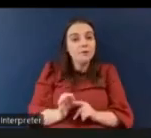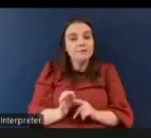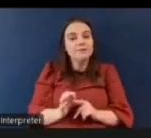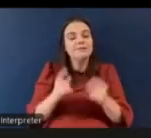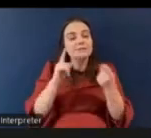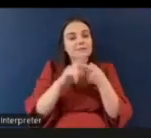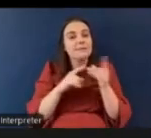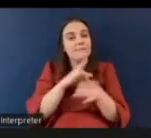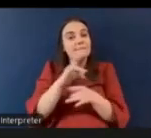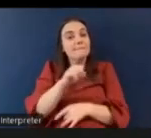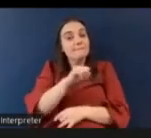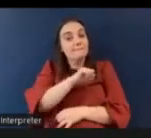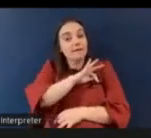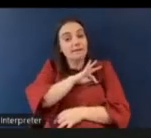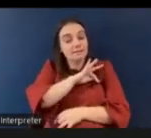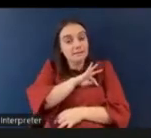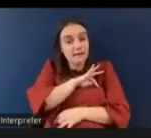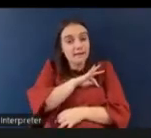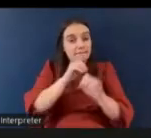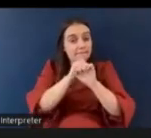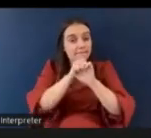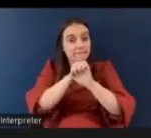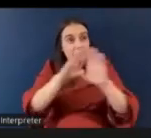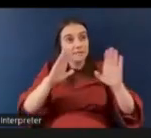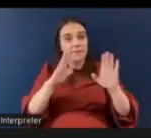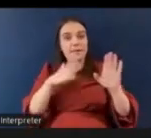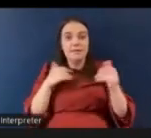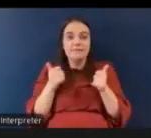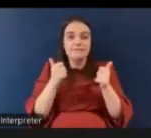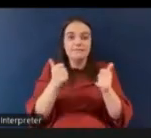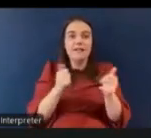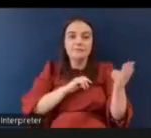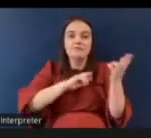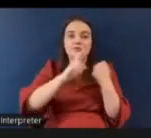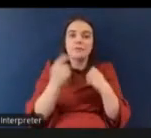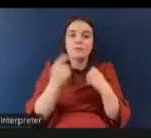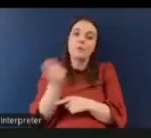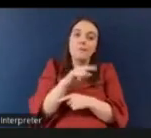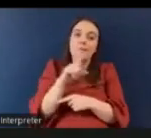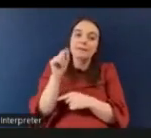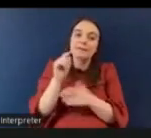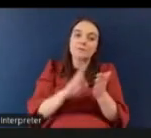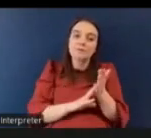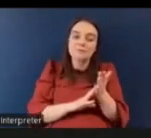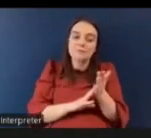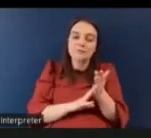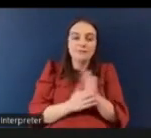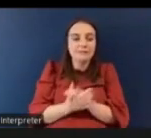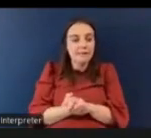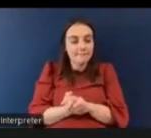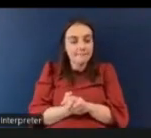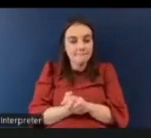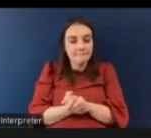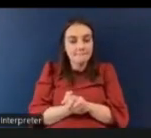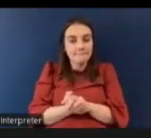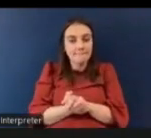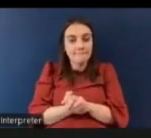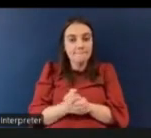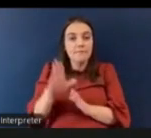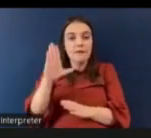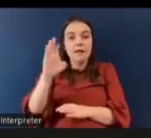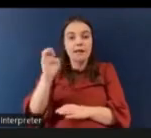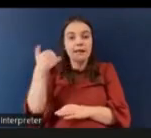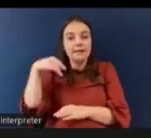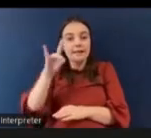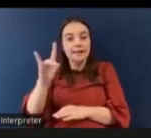kind of make yourselves visible and available when we come back together in 20 minutes time. So we have Leah,